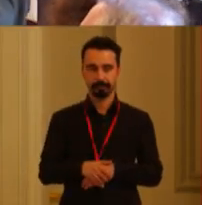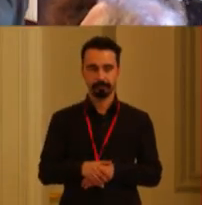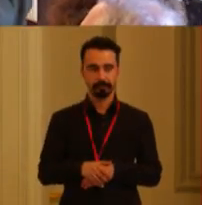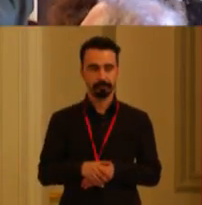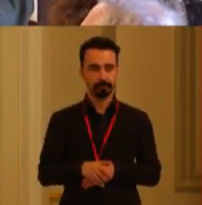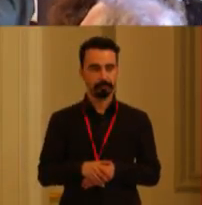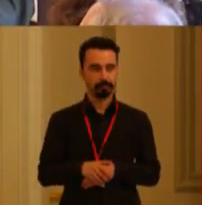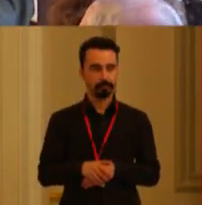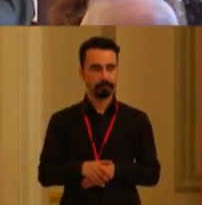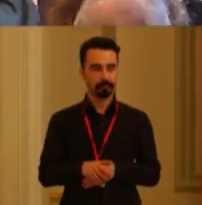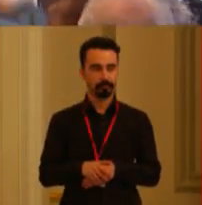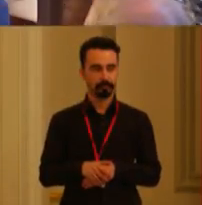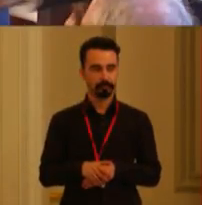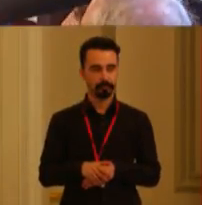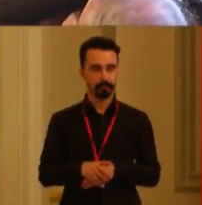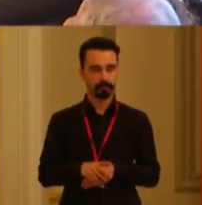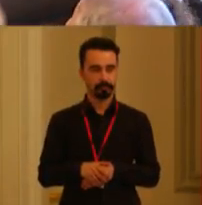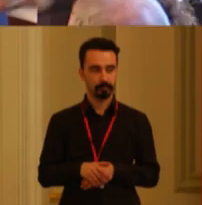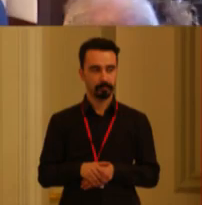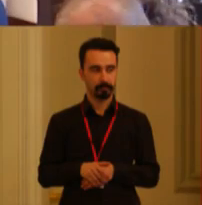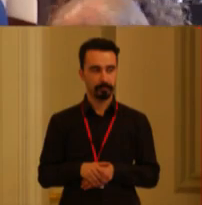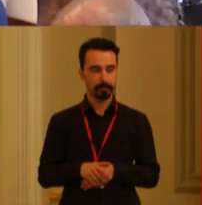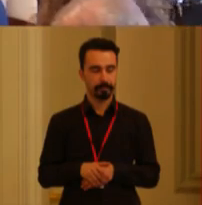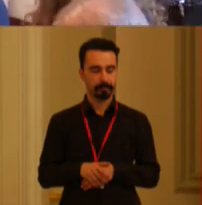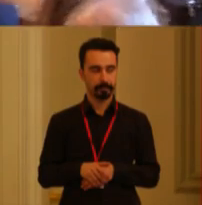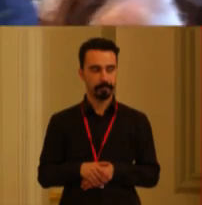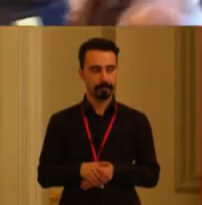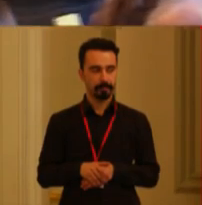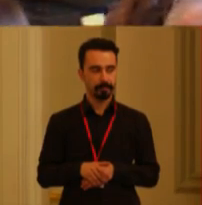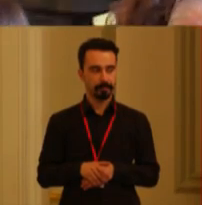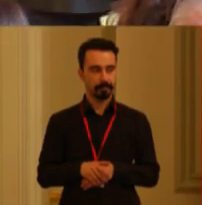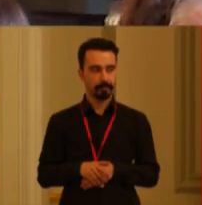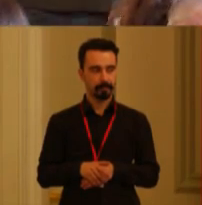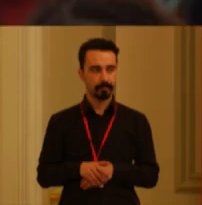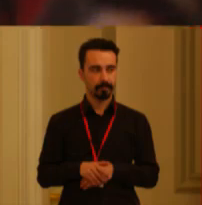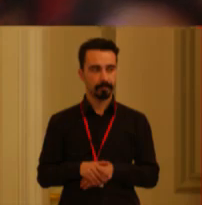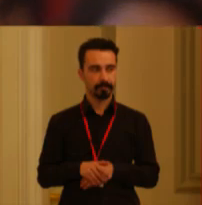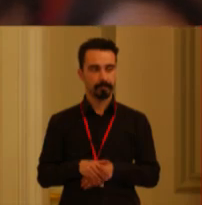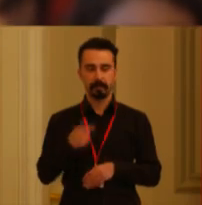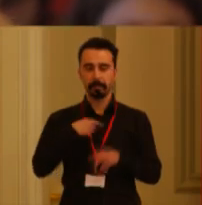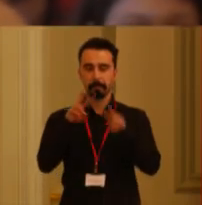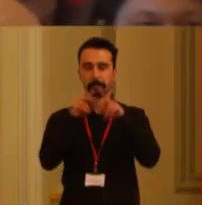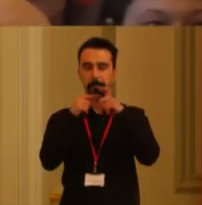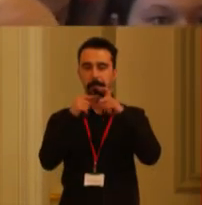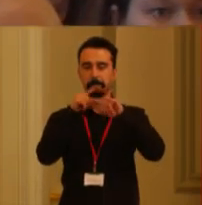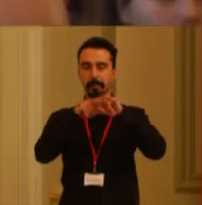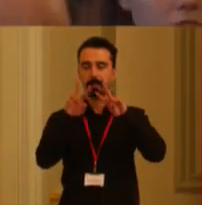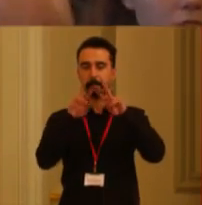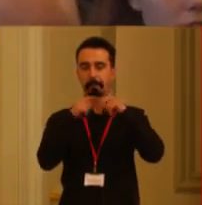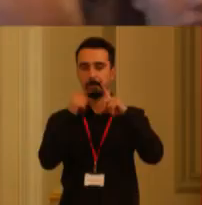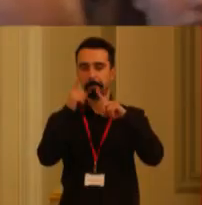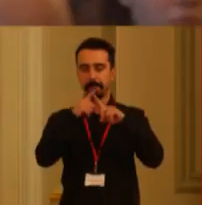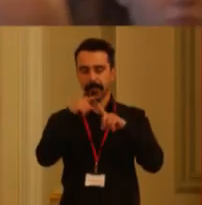of solutions do you think the young generation might actually design to quote-unquote rebel against overly